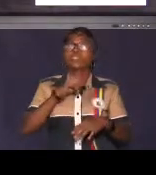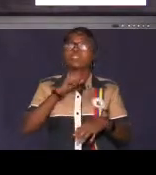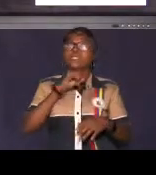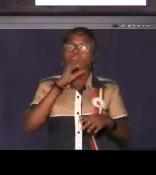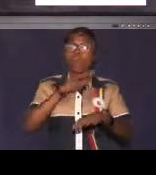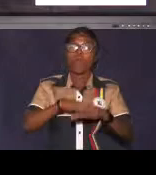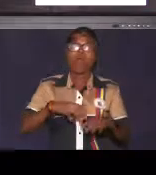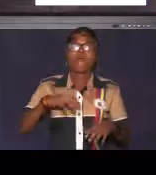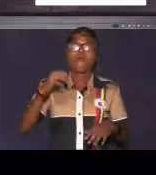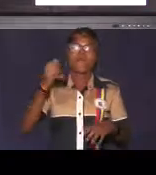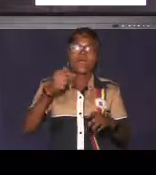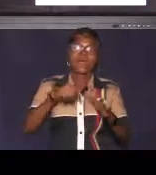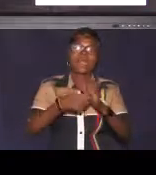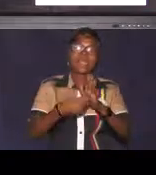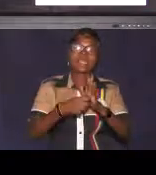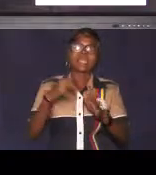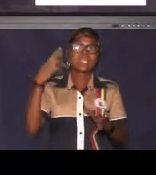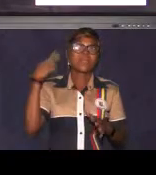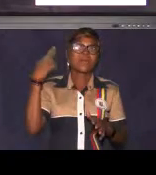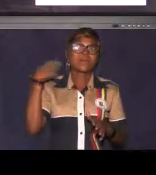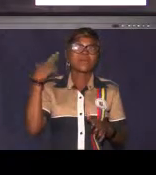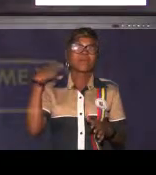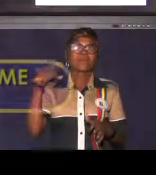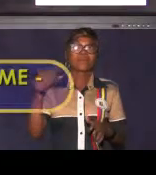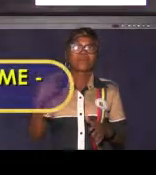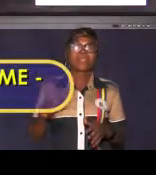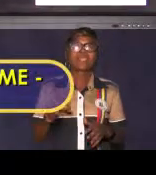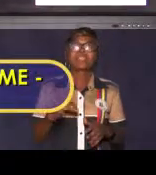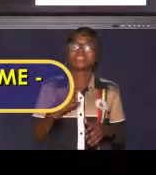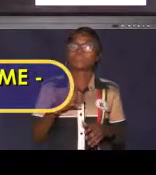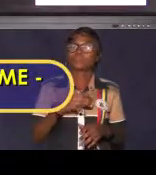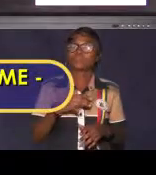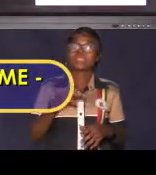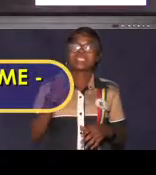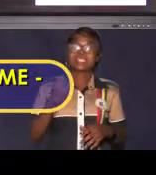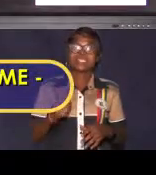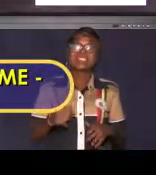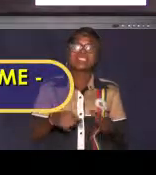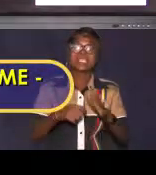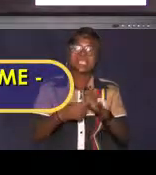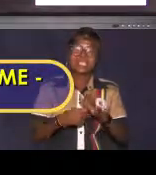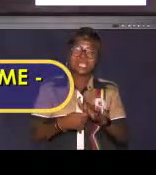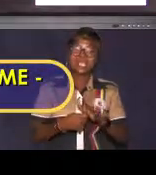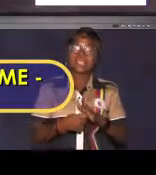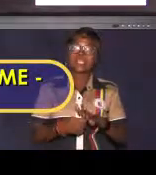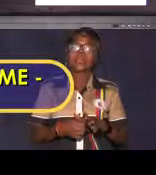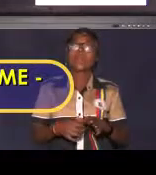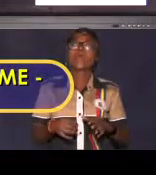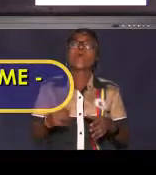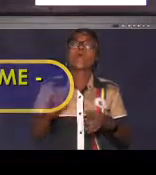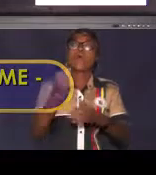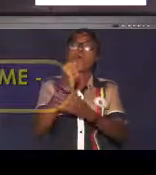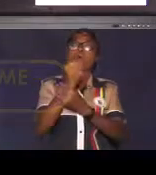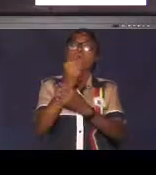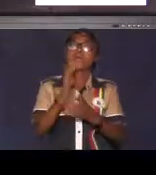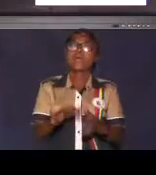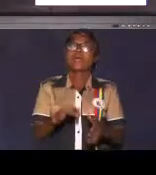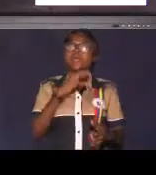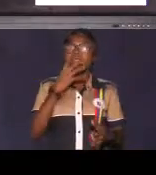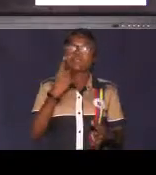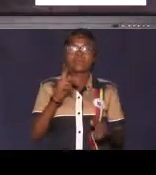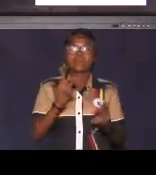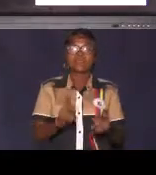ring, not a key holder. A key holder is someone who has been saddled with the responsibility